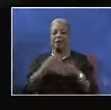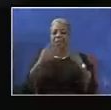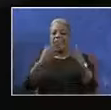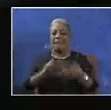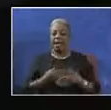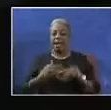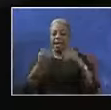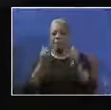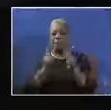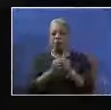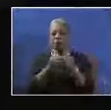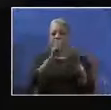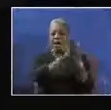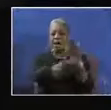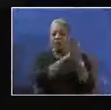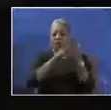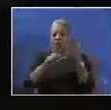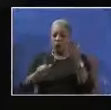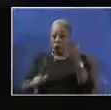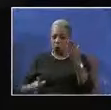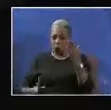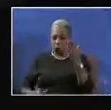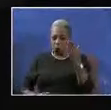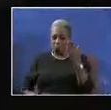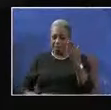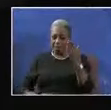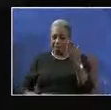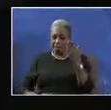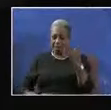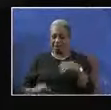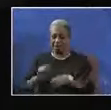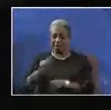they are a resource.